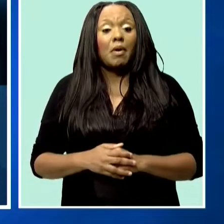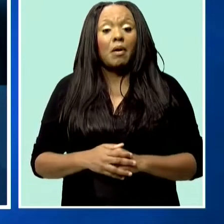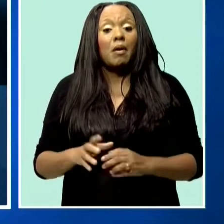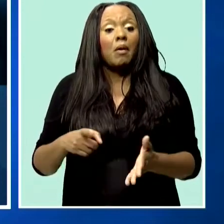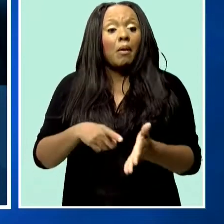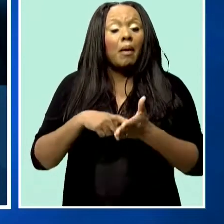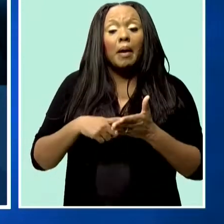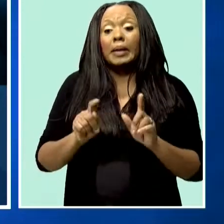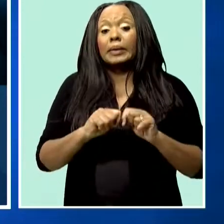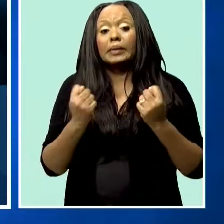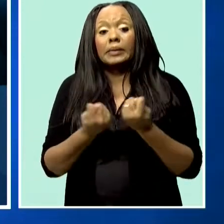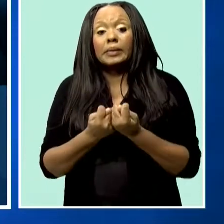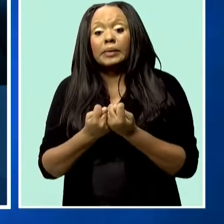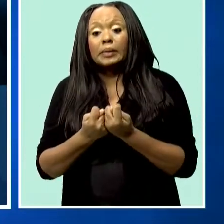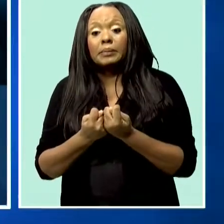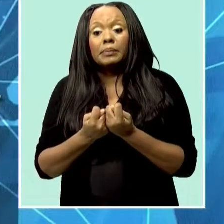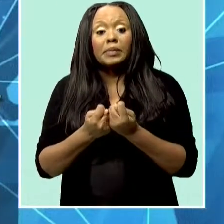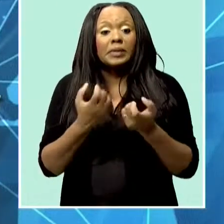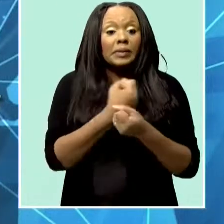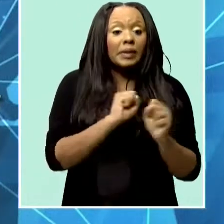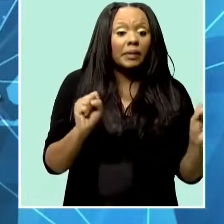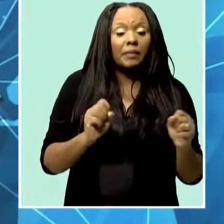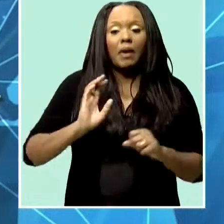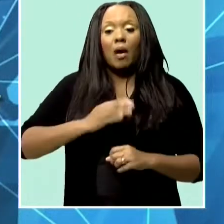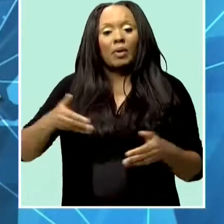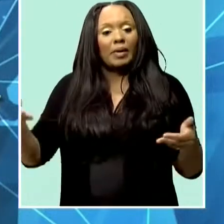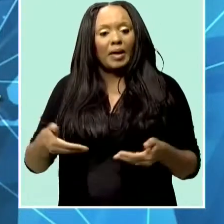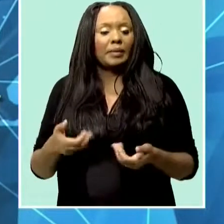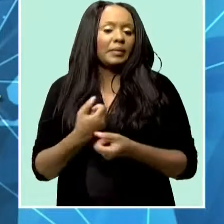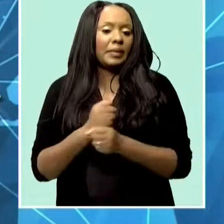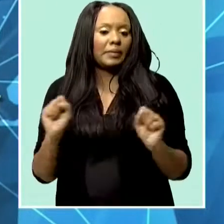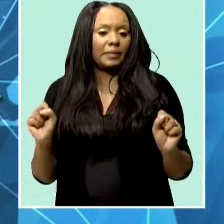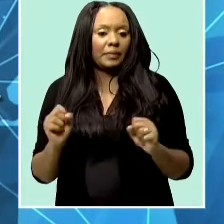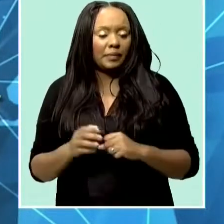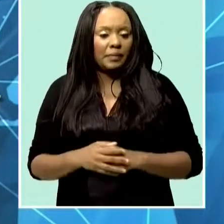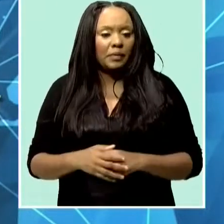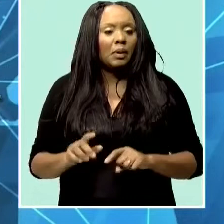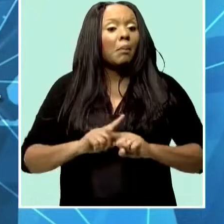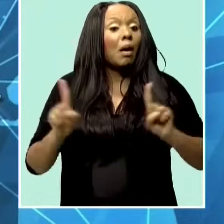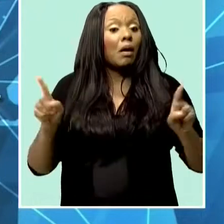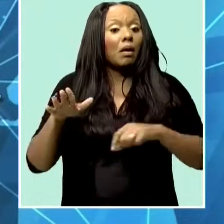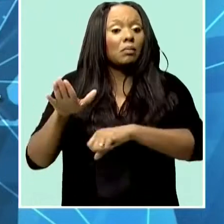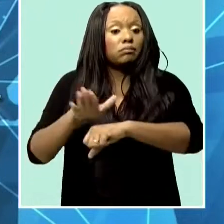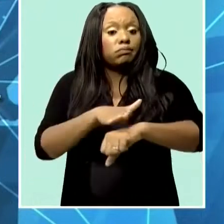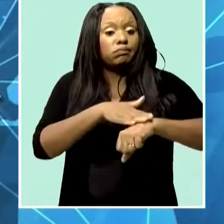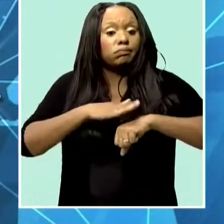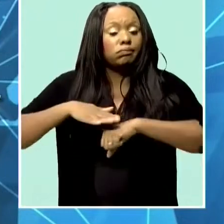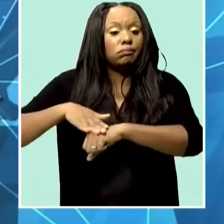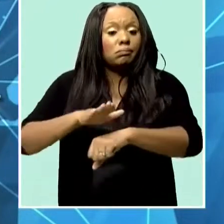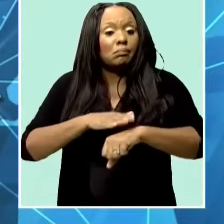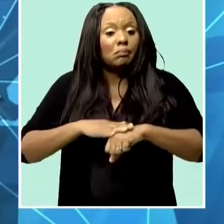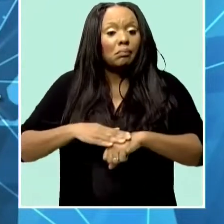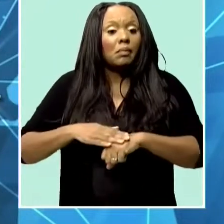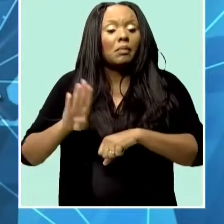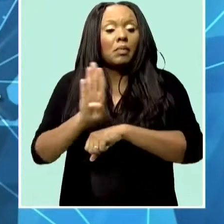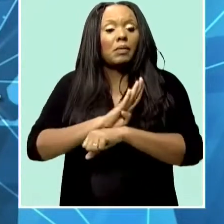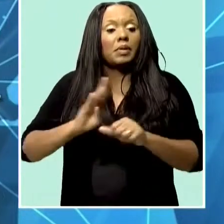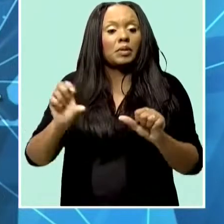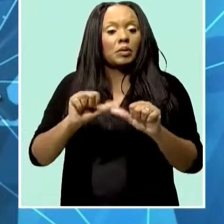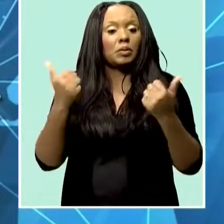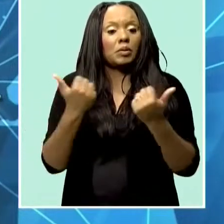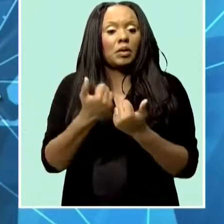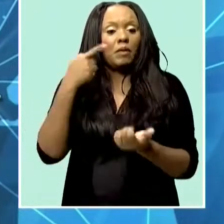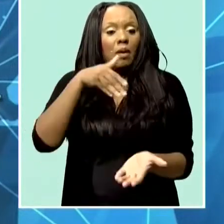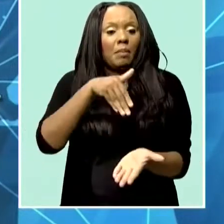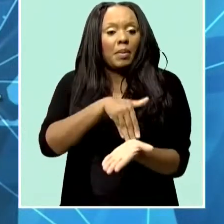both our teams and our guests safe. There is, however, a word of caution coming from the Barbados Association of